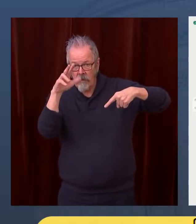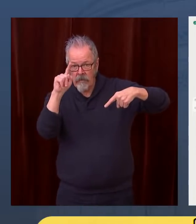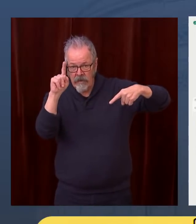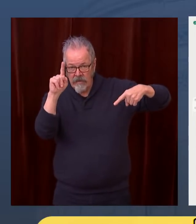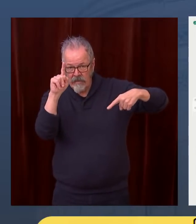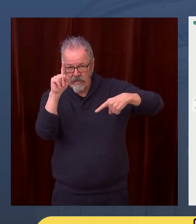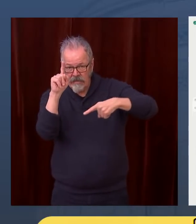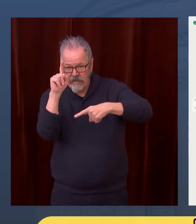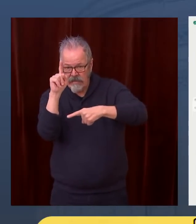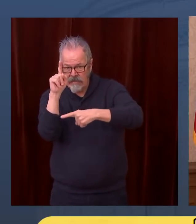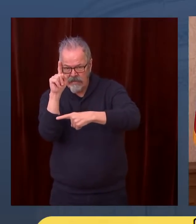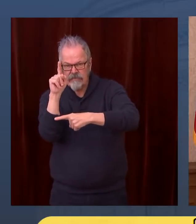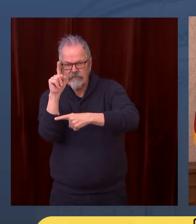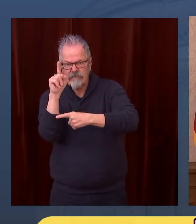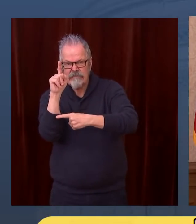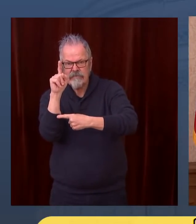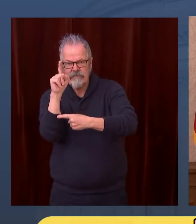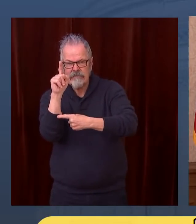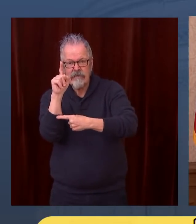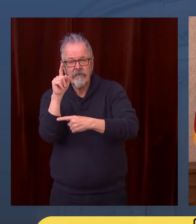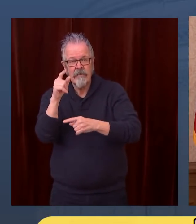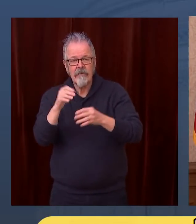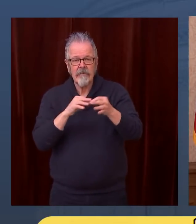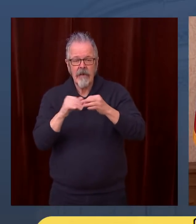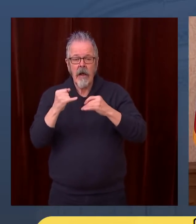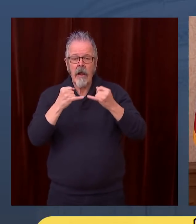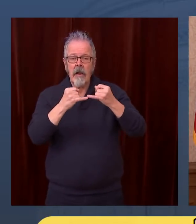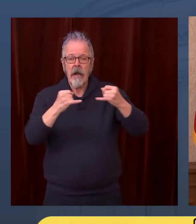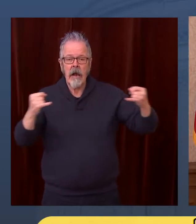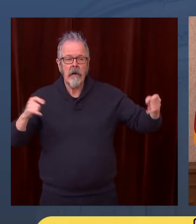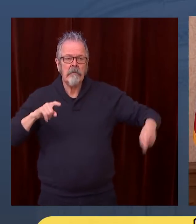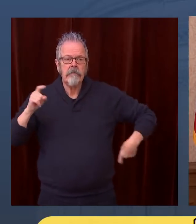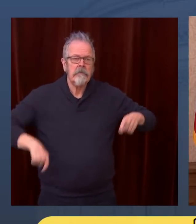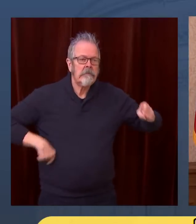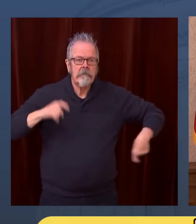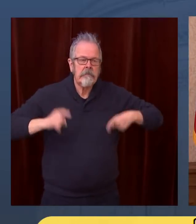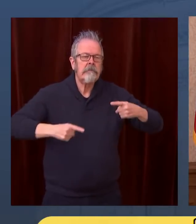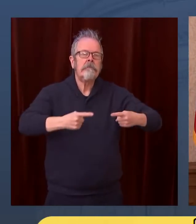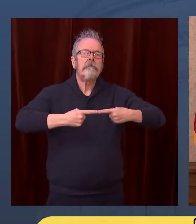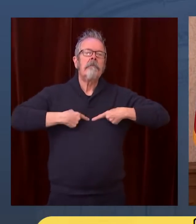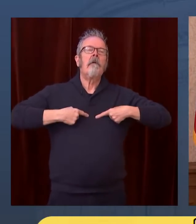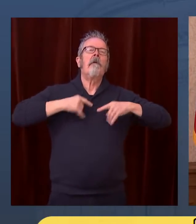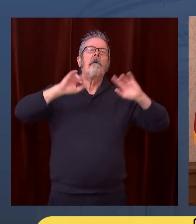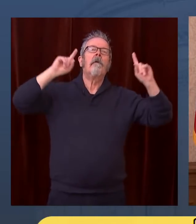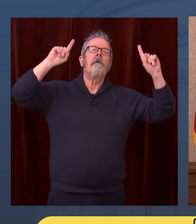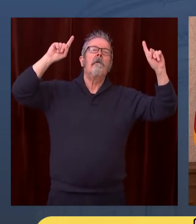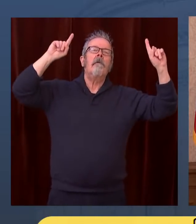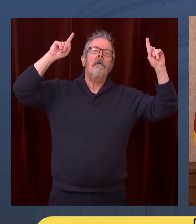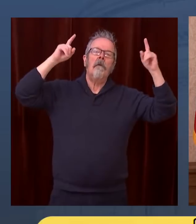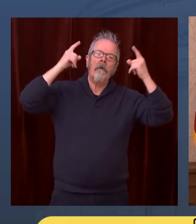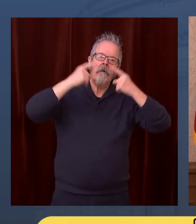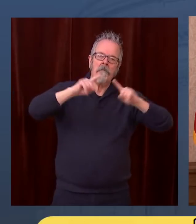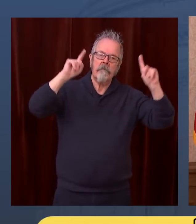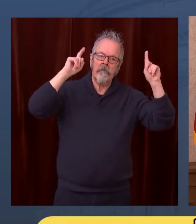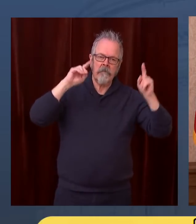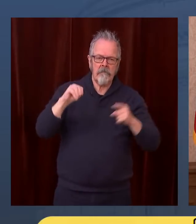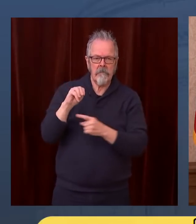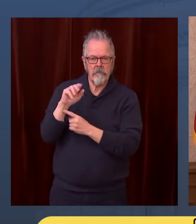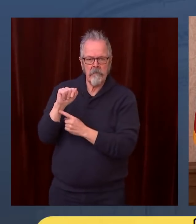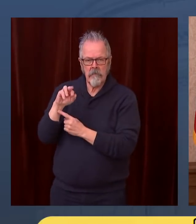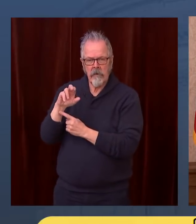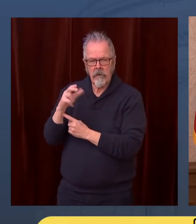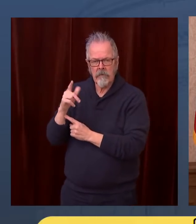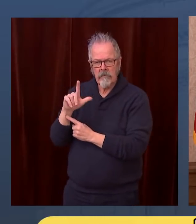line for what we want to achieve. And you see March 21st there is just very close to where they intersect. And we chose a Monday instead of